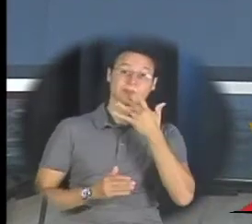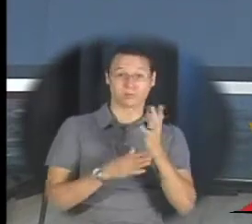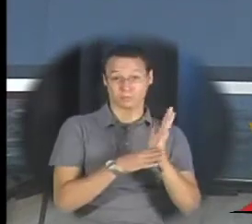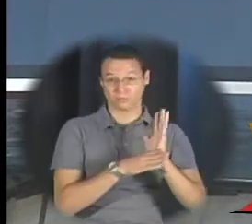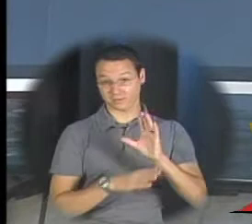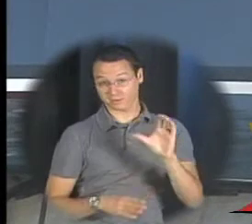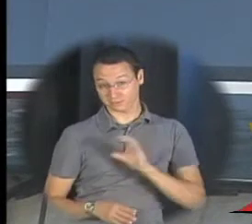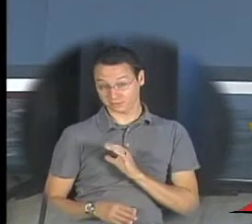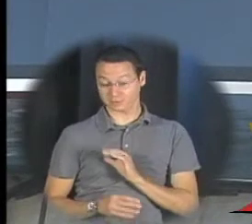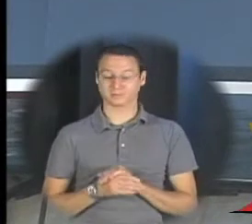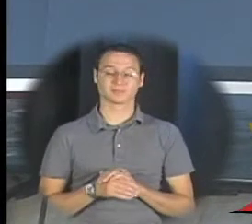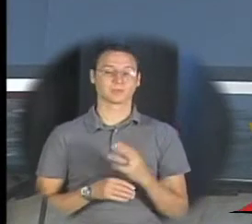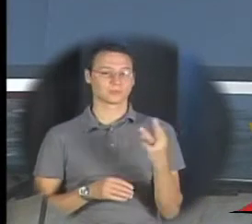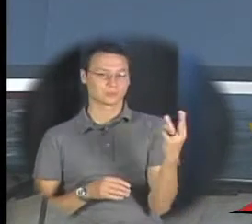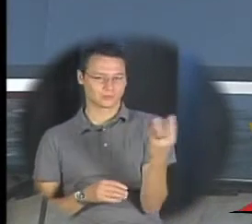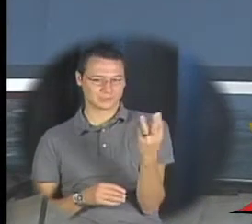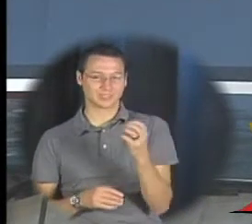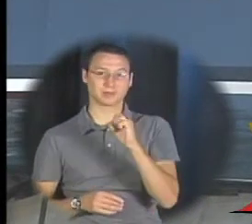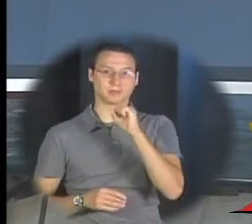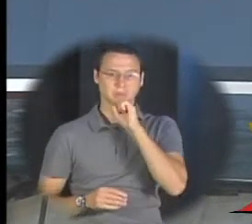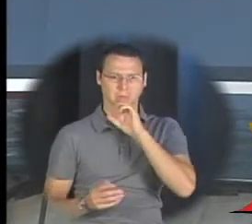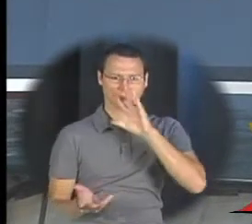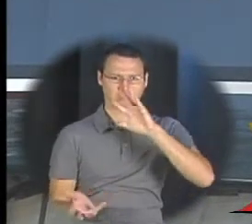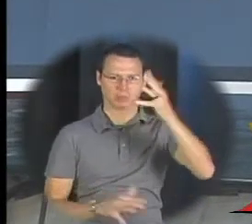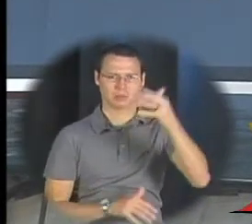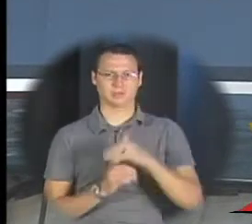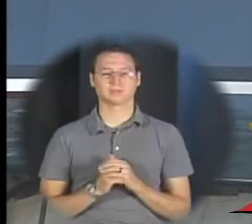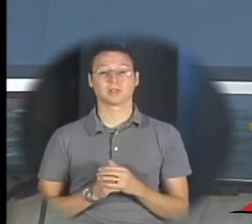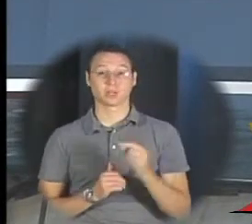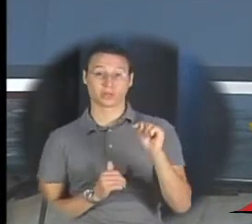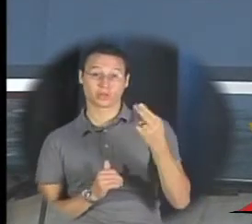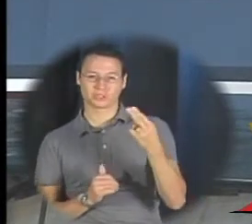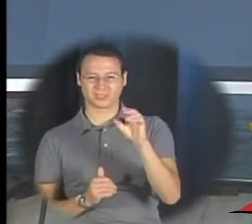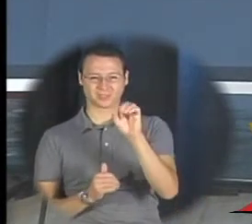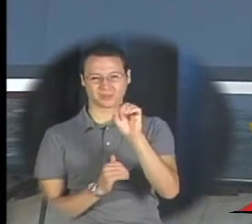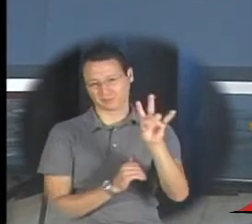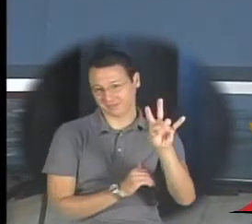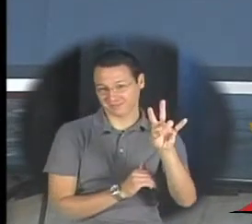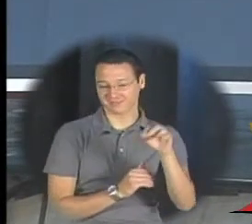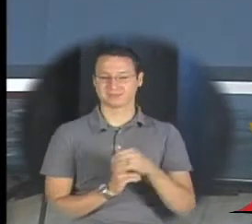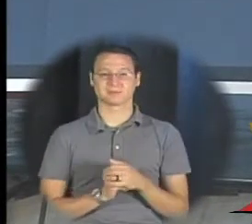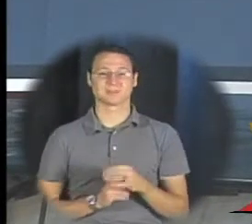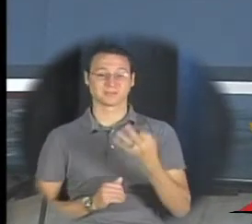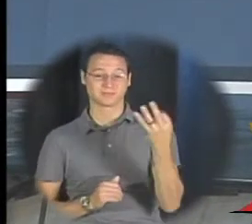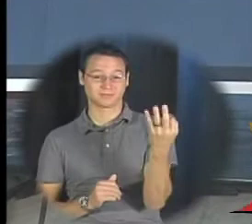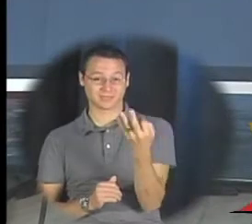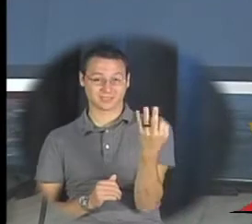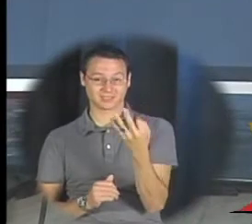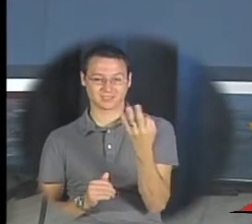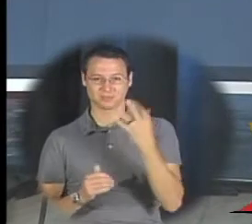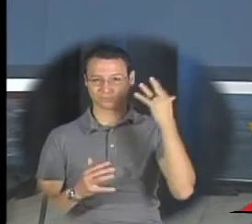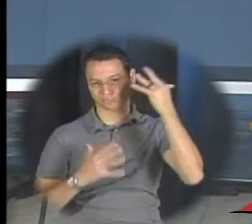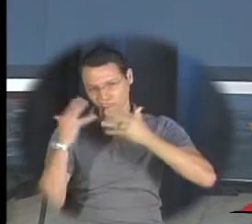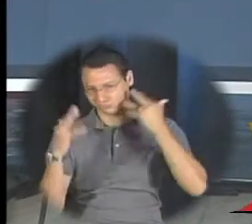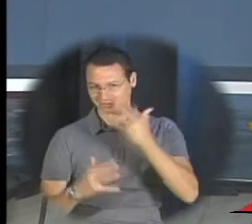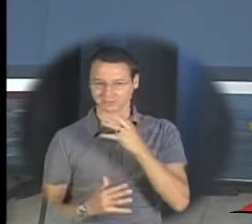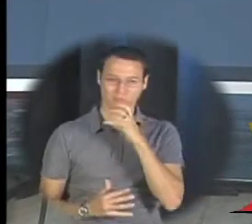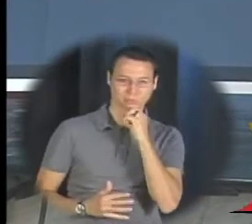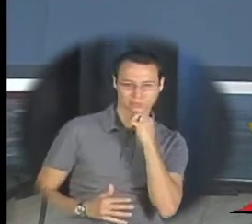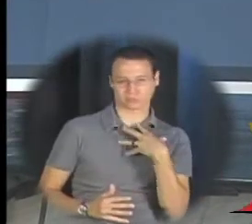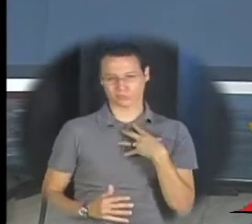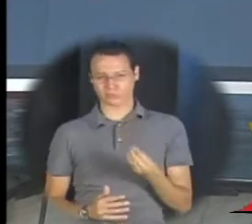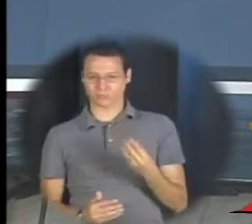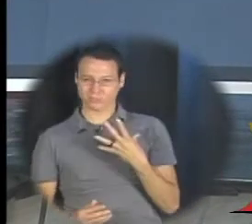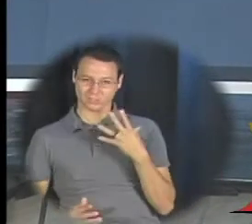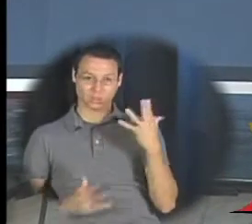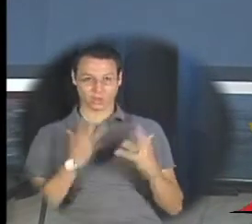day. Wednesday is prom gone wrong, Thursday is 007 day, and Friday is crazy orange and white day.